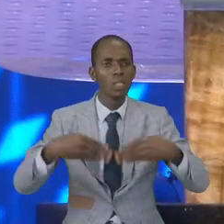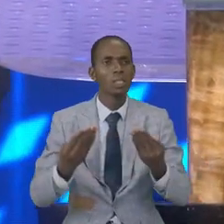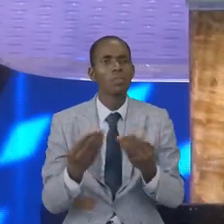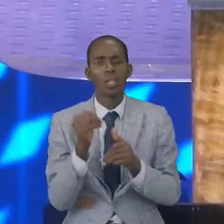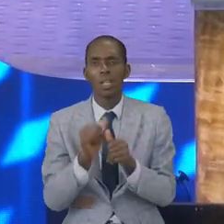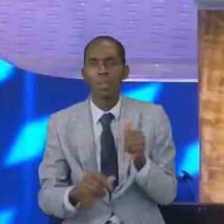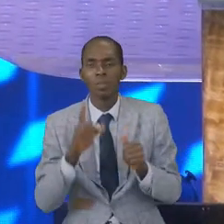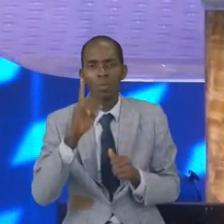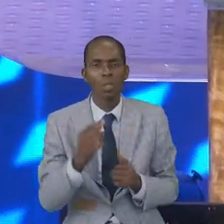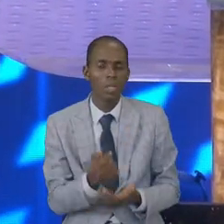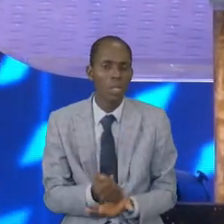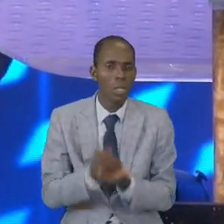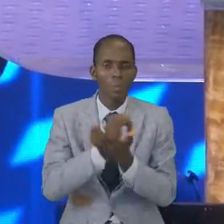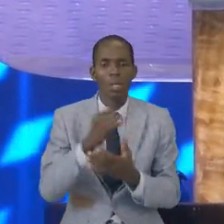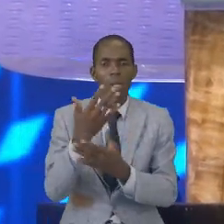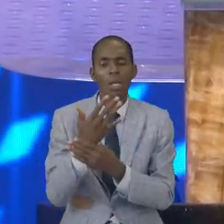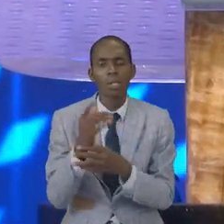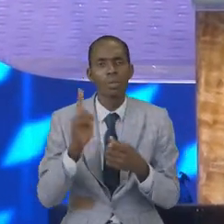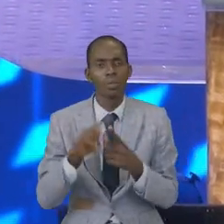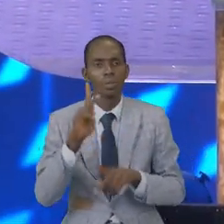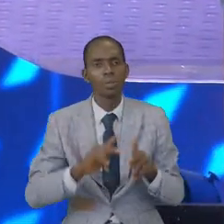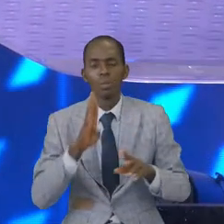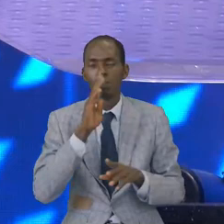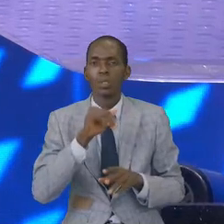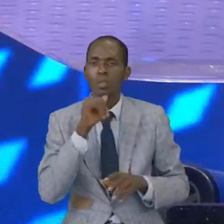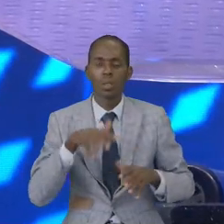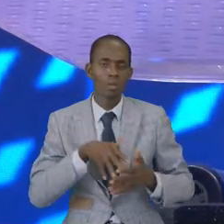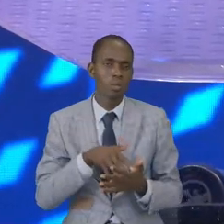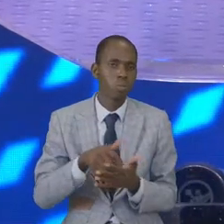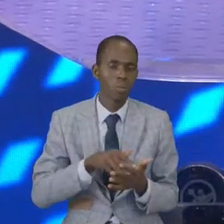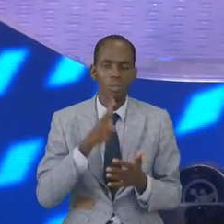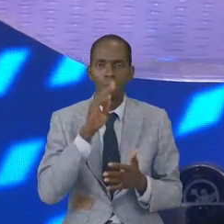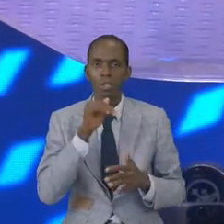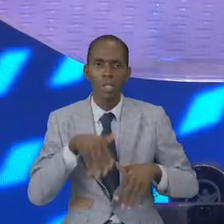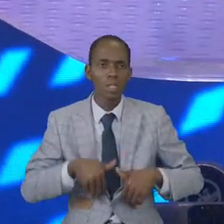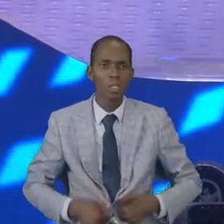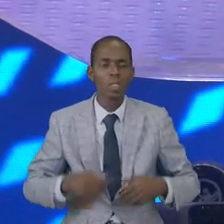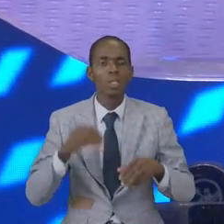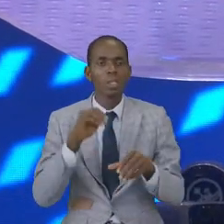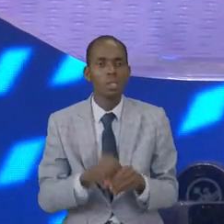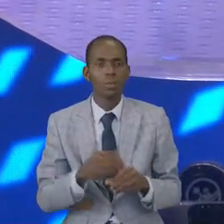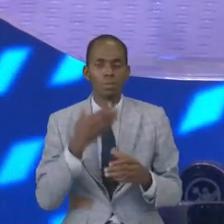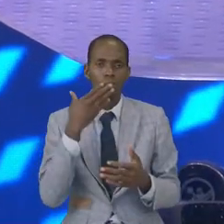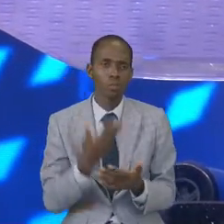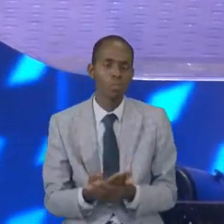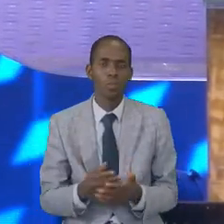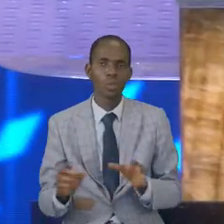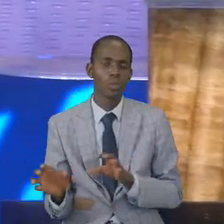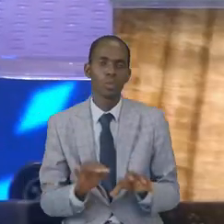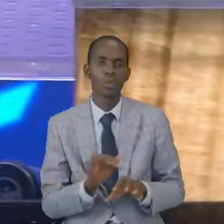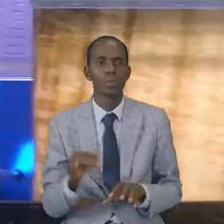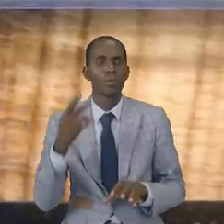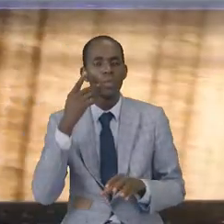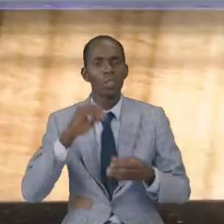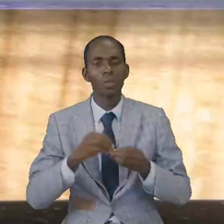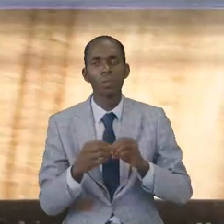hand, render a helping hand to people. Be not tired, be not weary in well doing. We're looking at number